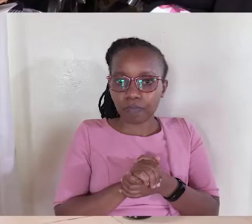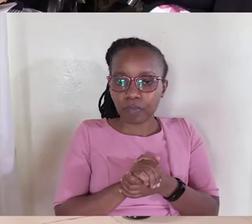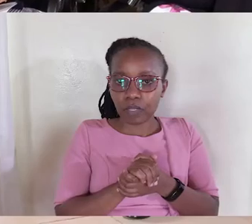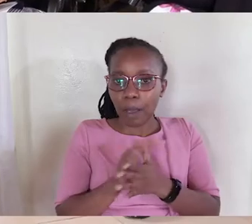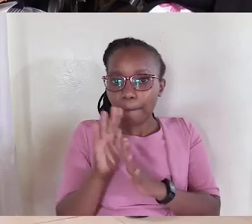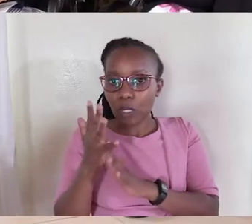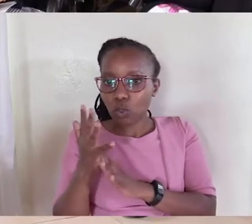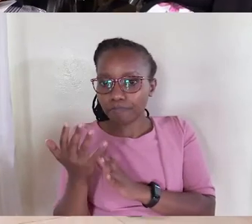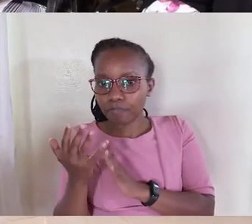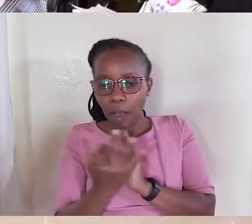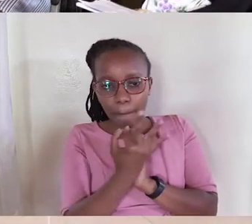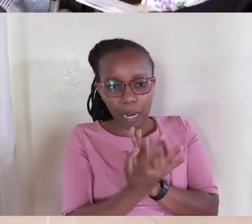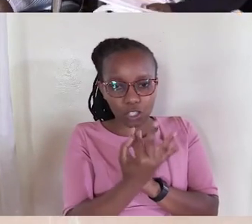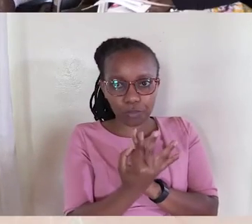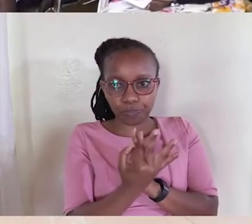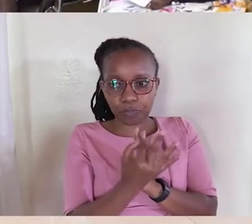between